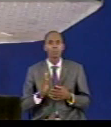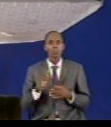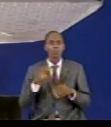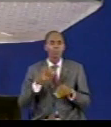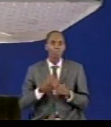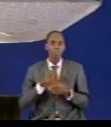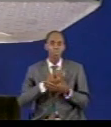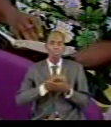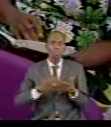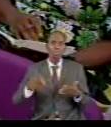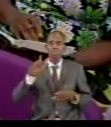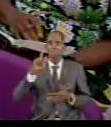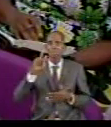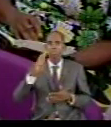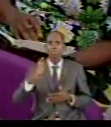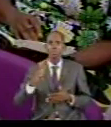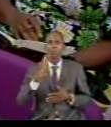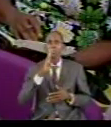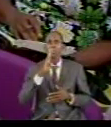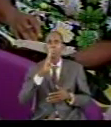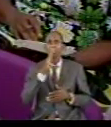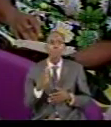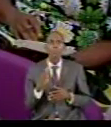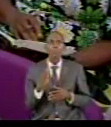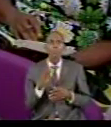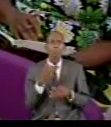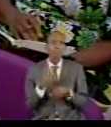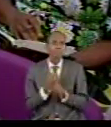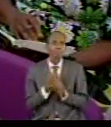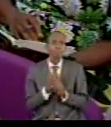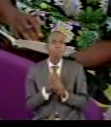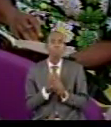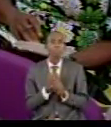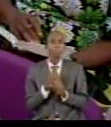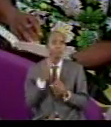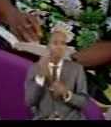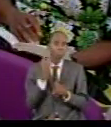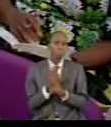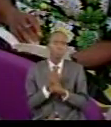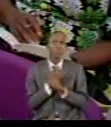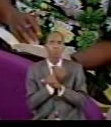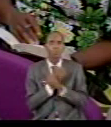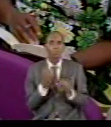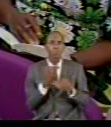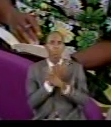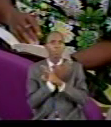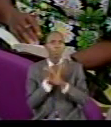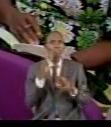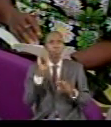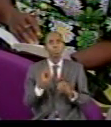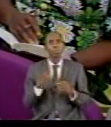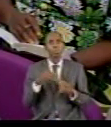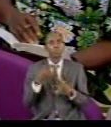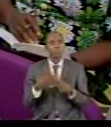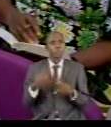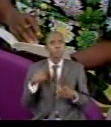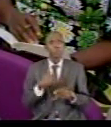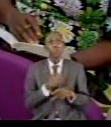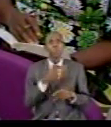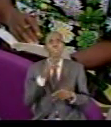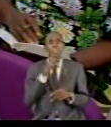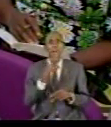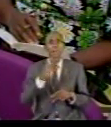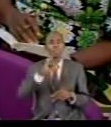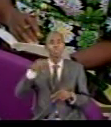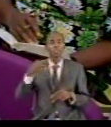verse 24, being justified freely, whether we're Jews or Gentiles, justified